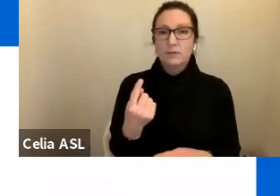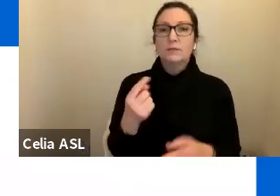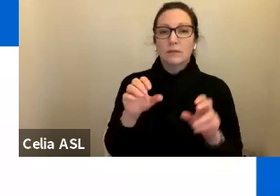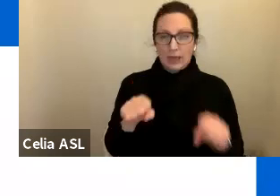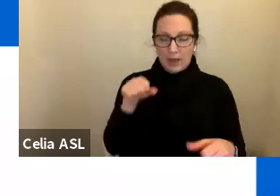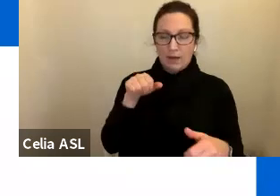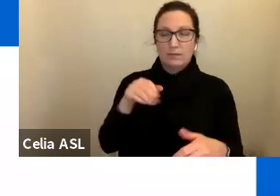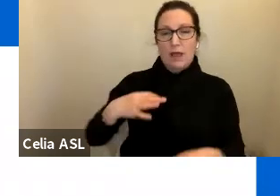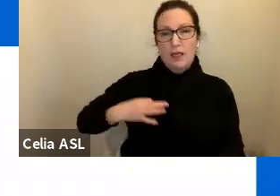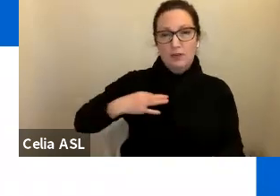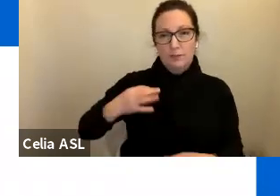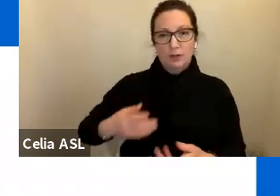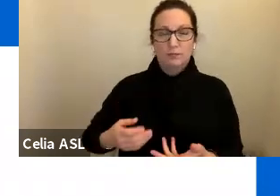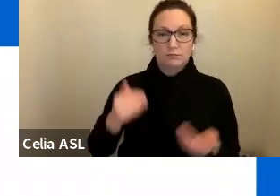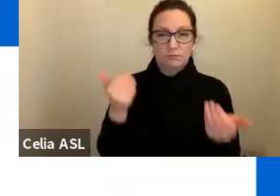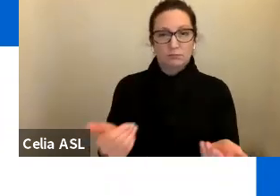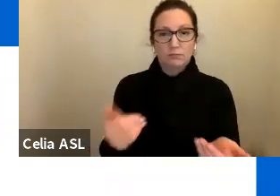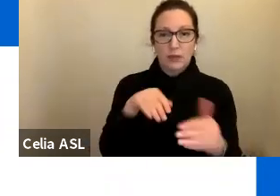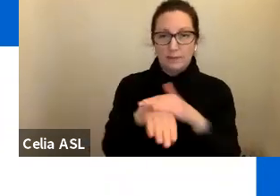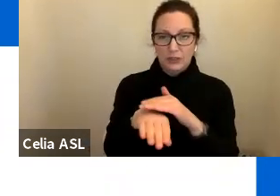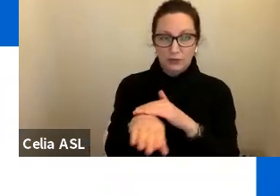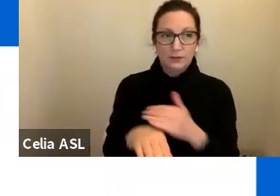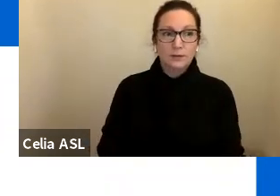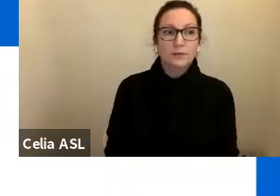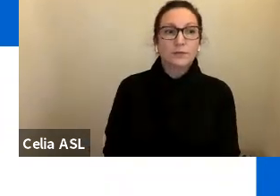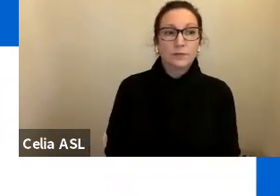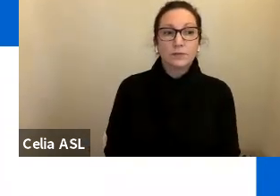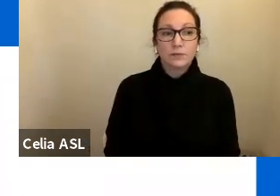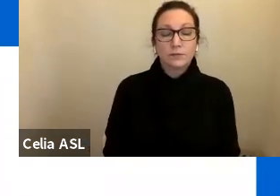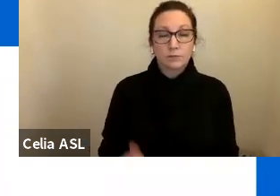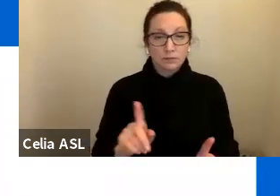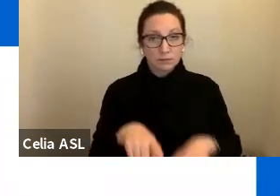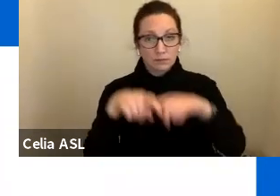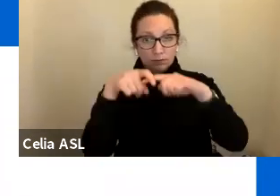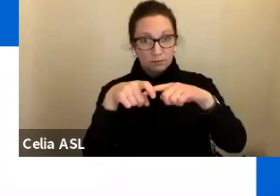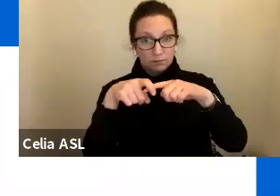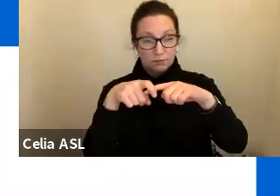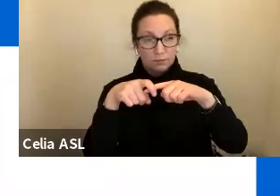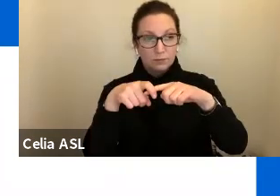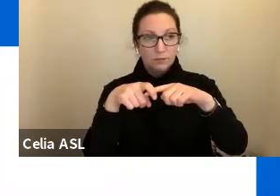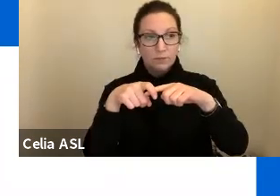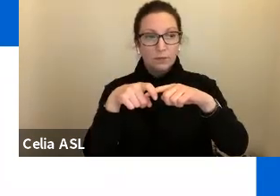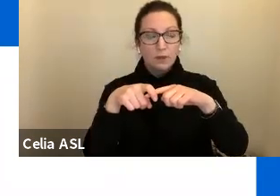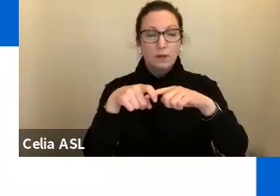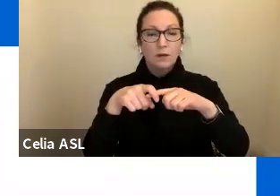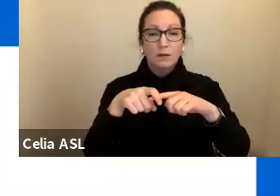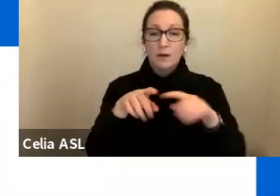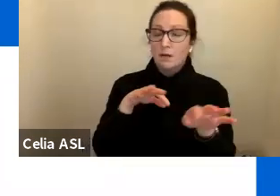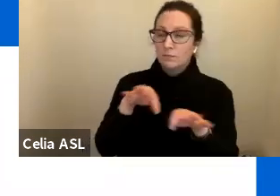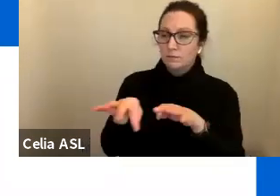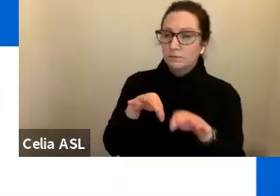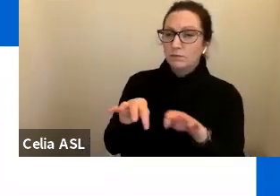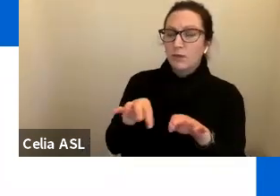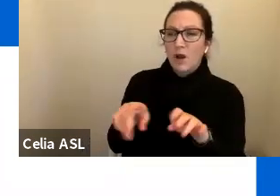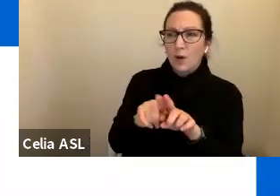pool. Next slide, please. One moment, Monica. The other piece to that is the